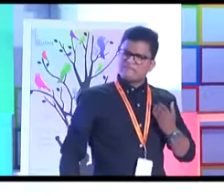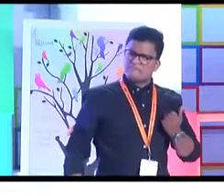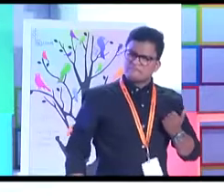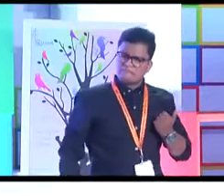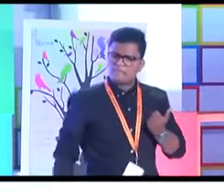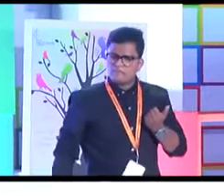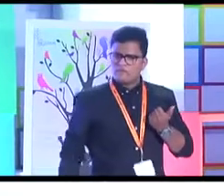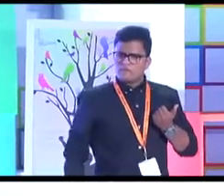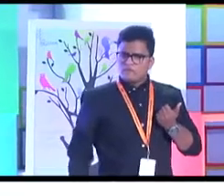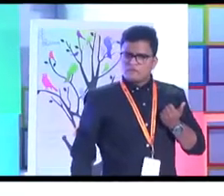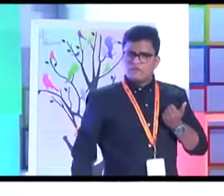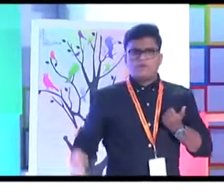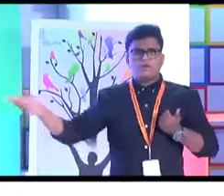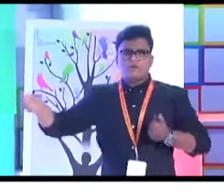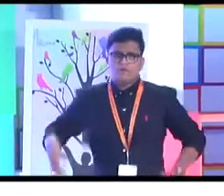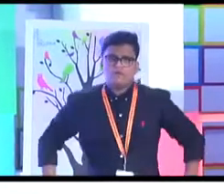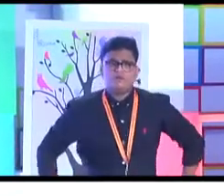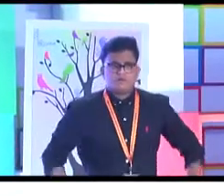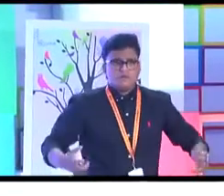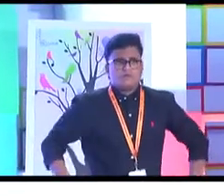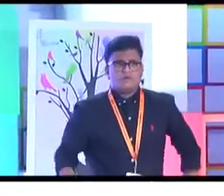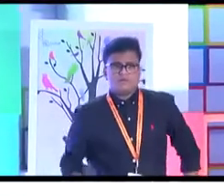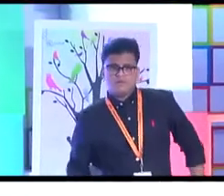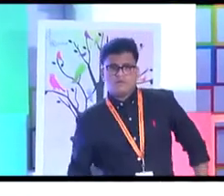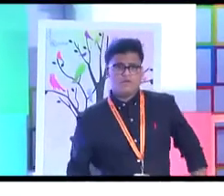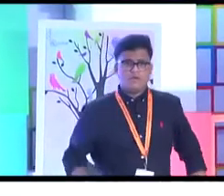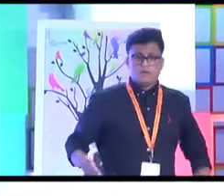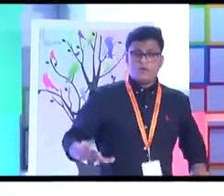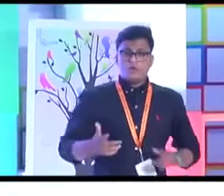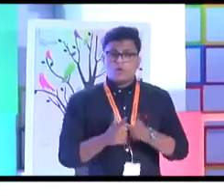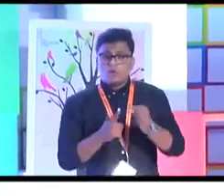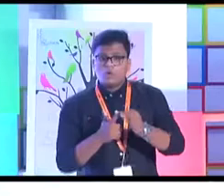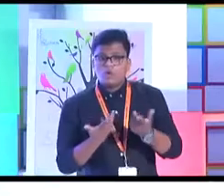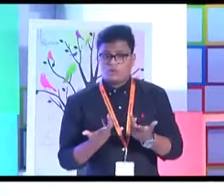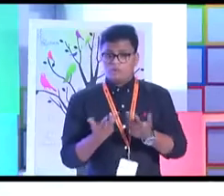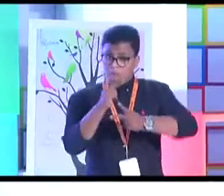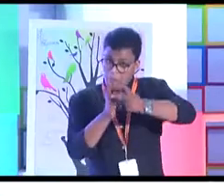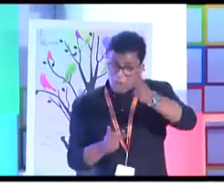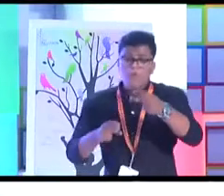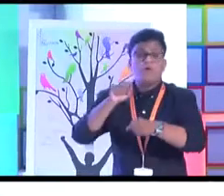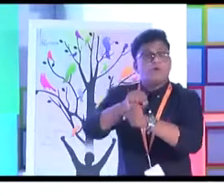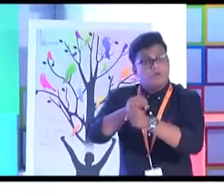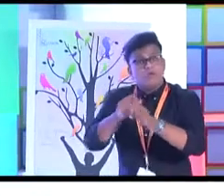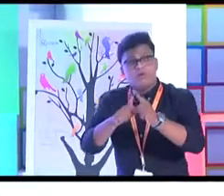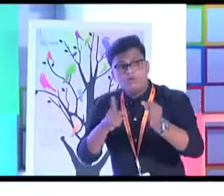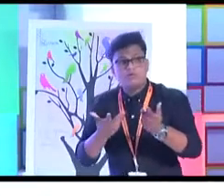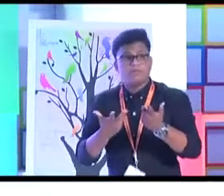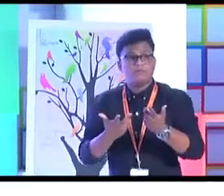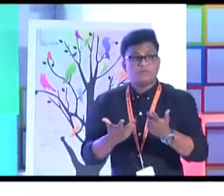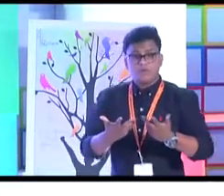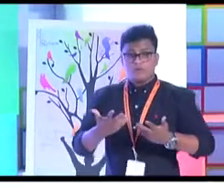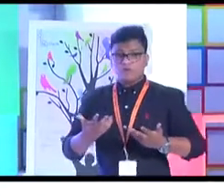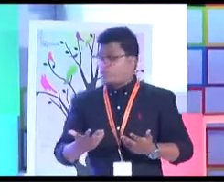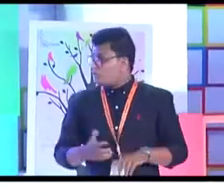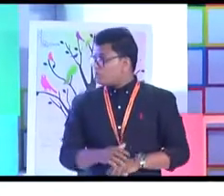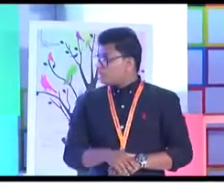in a bed, to shipped in a wheelchair. I can undoubtedly say that I am caged. But I am not caged. I am